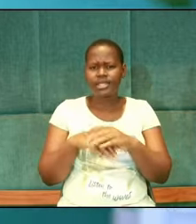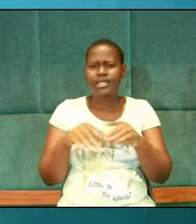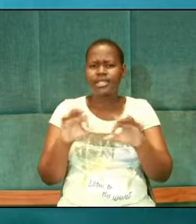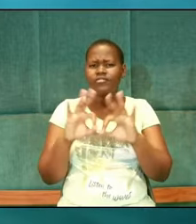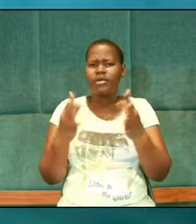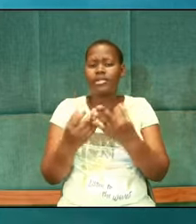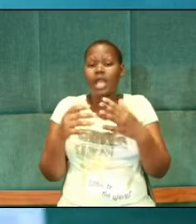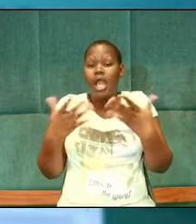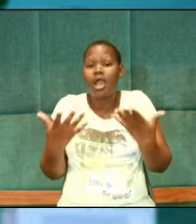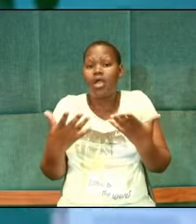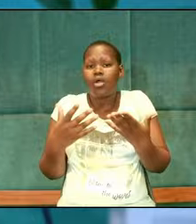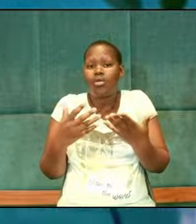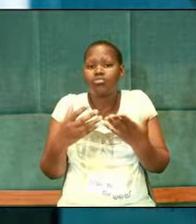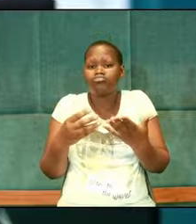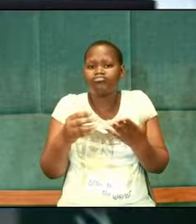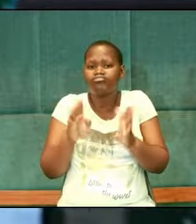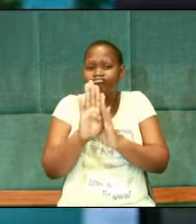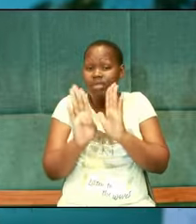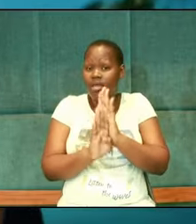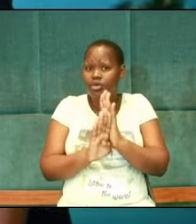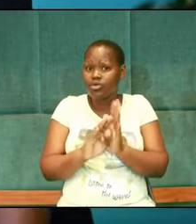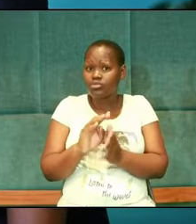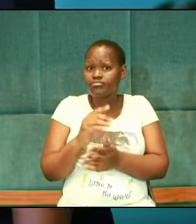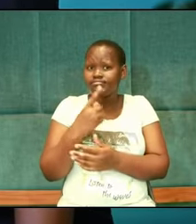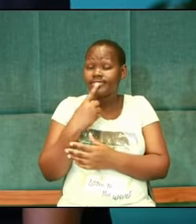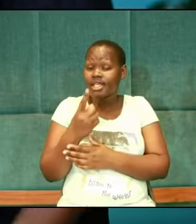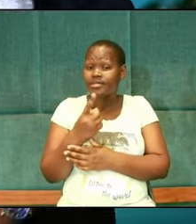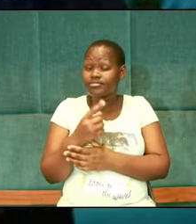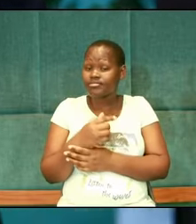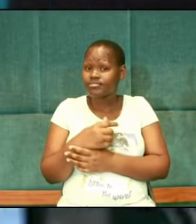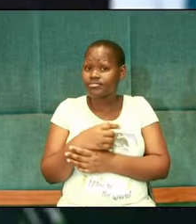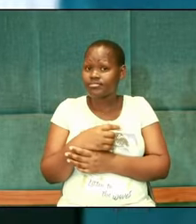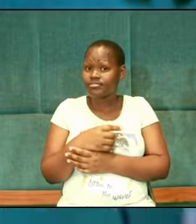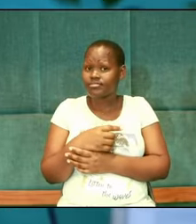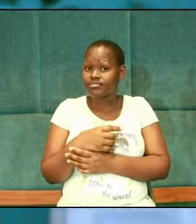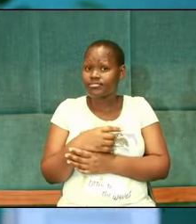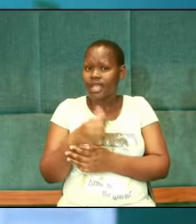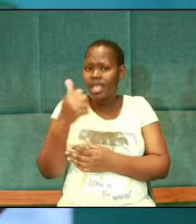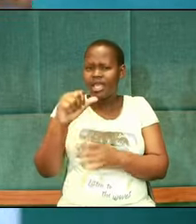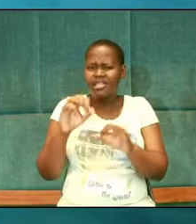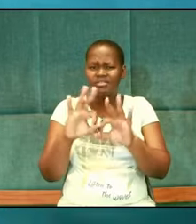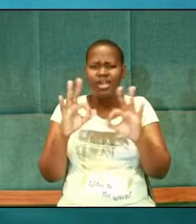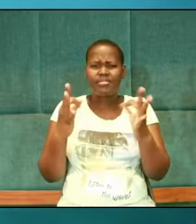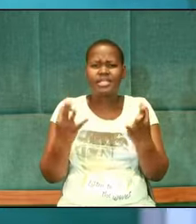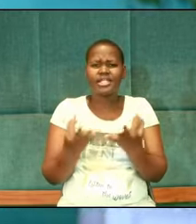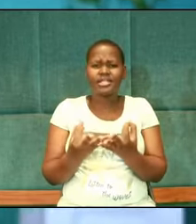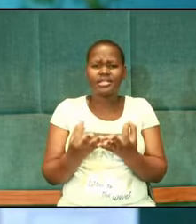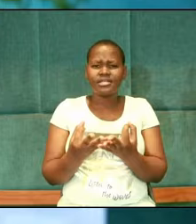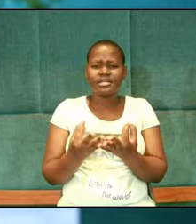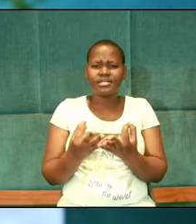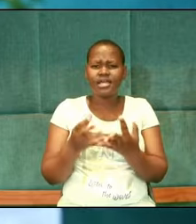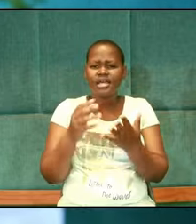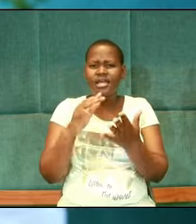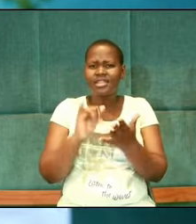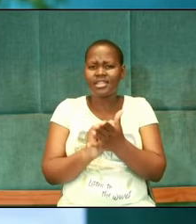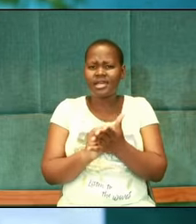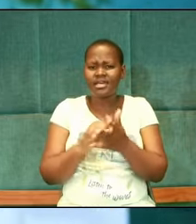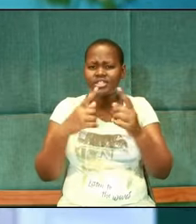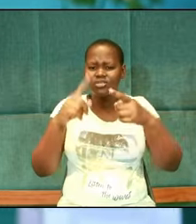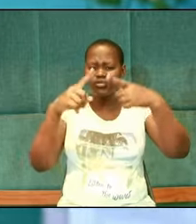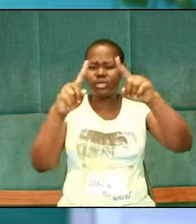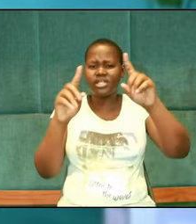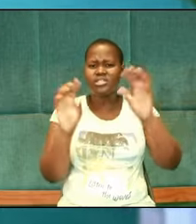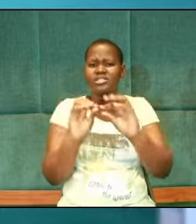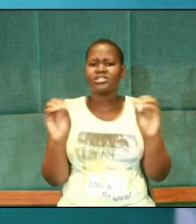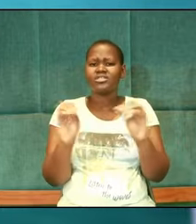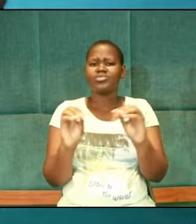text? It's based on what? Any family that is not succeeding